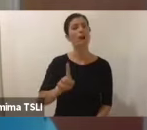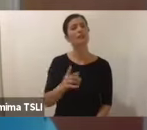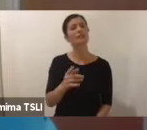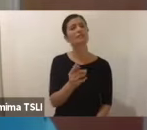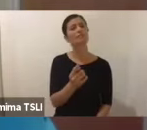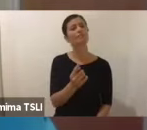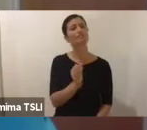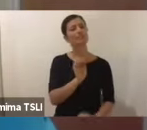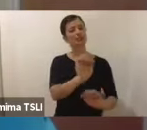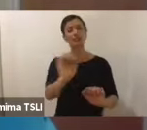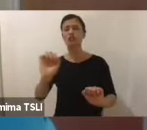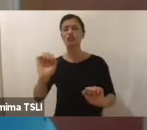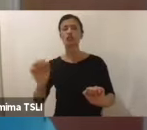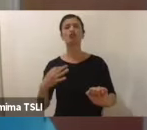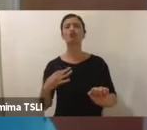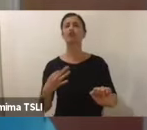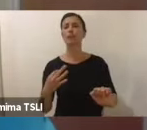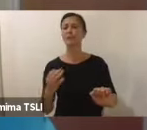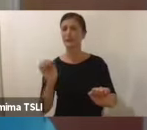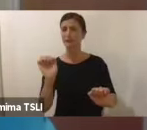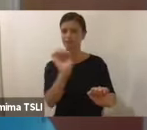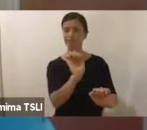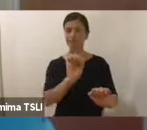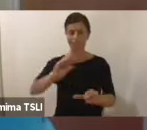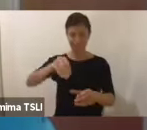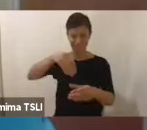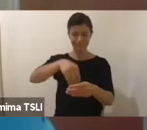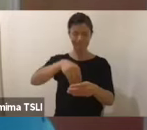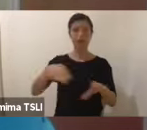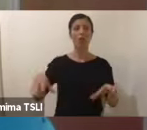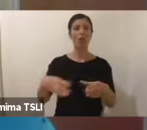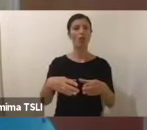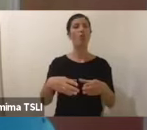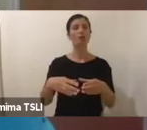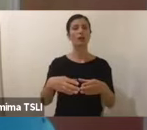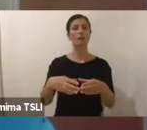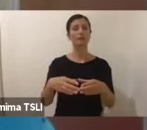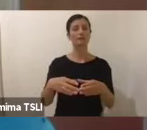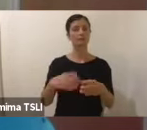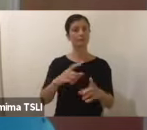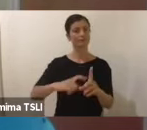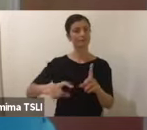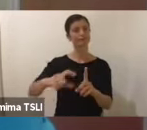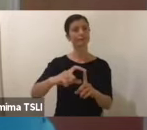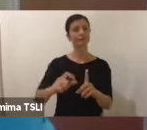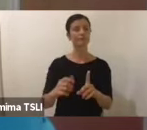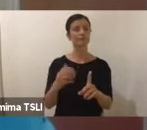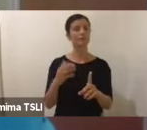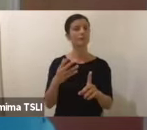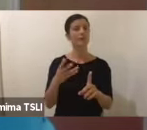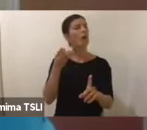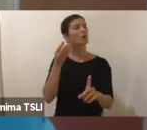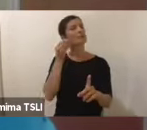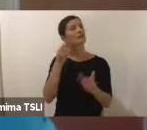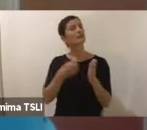i was struck by many things that were said and i when i was listening to ratna darani and i was thinking